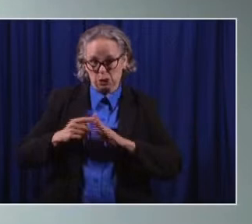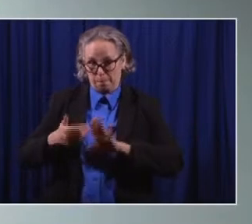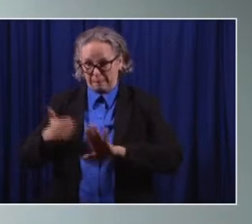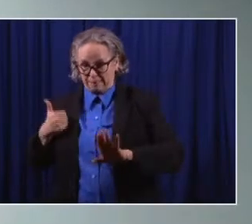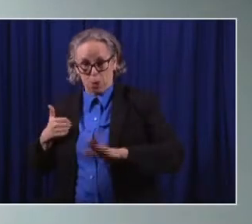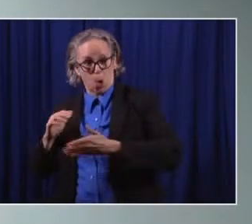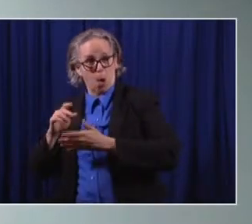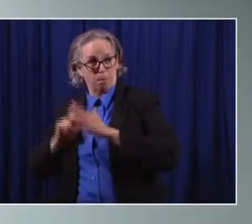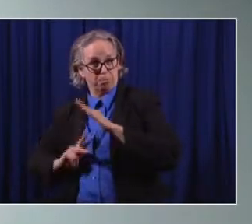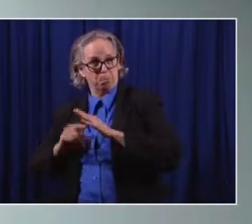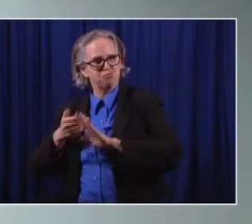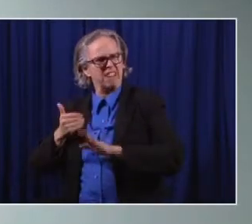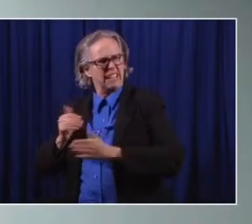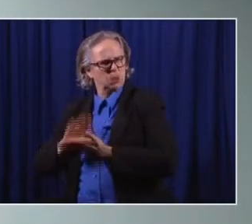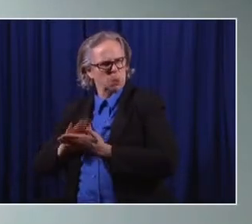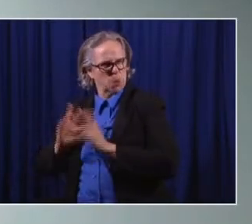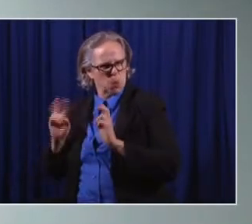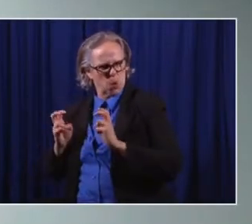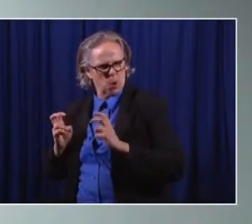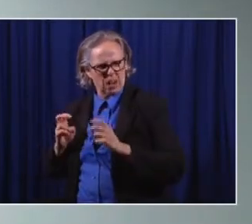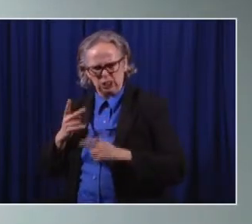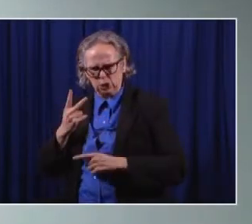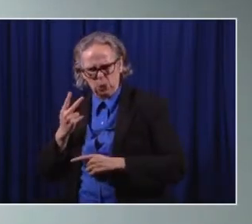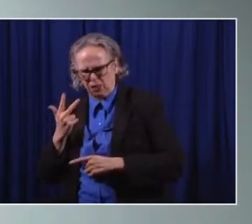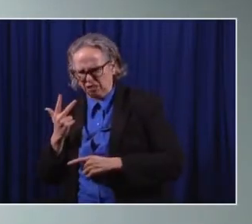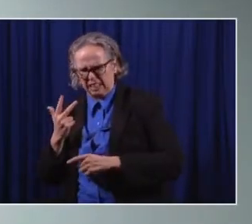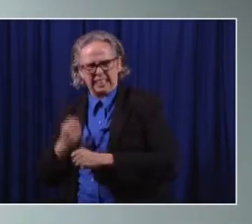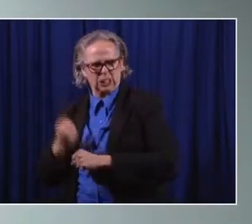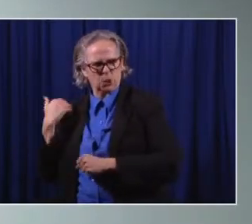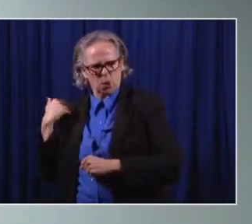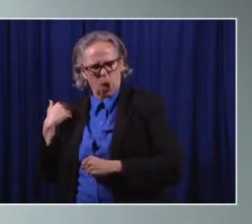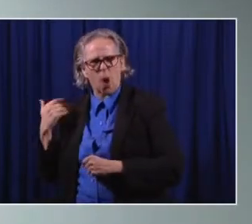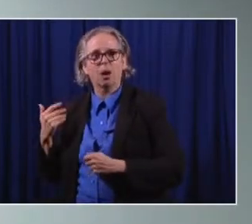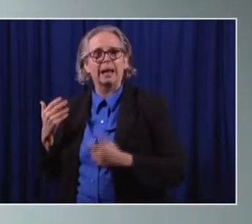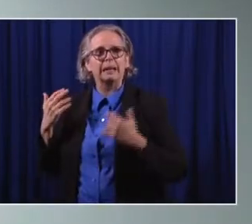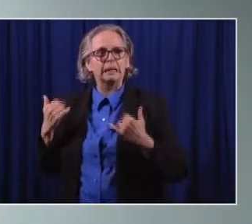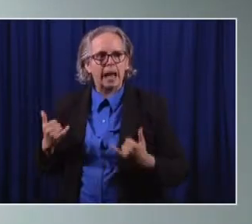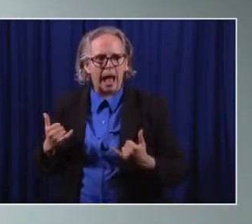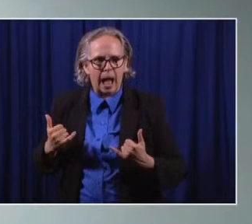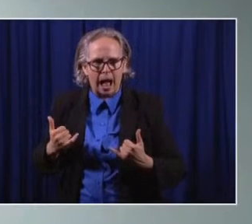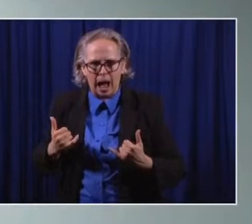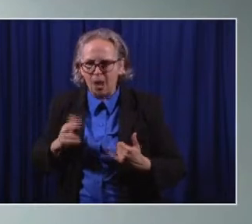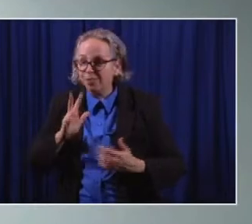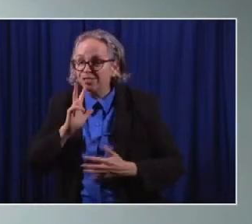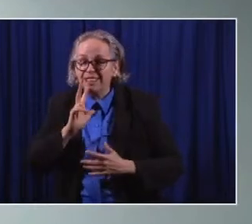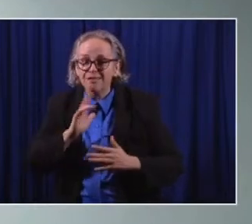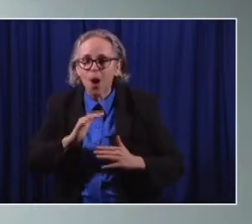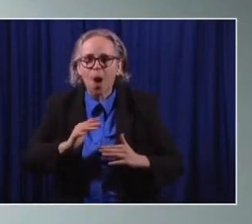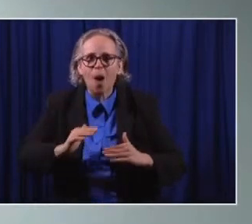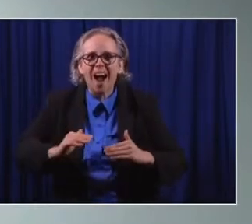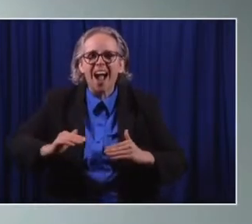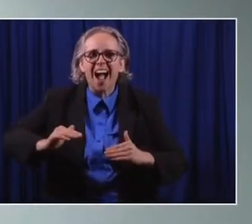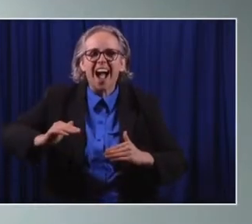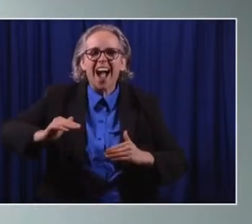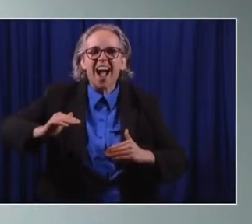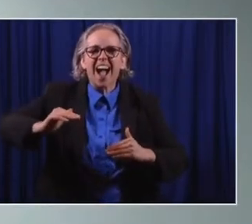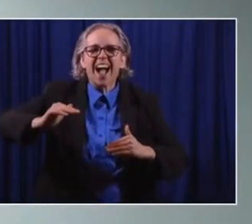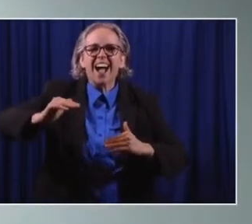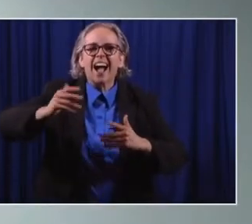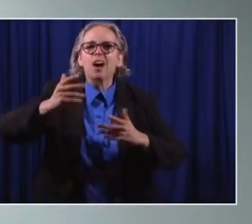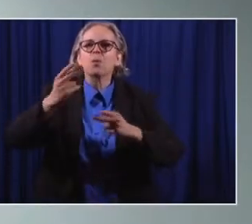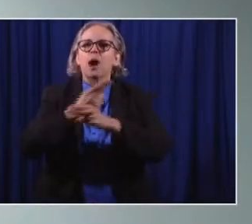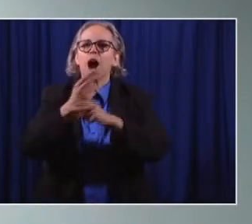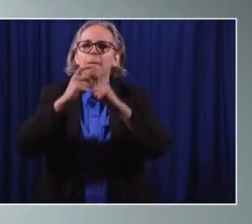ago, and our 3, 4, and 5-year-olds are wearing those masks every day, and they know the 6-foot distance as